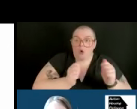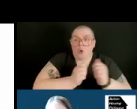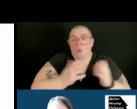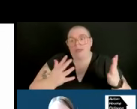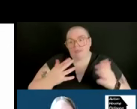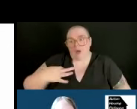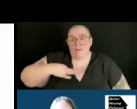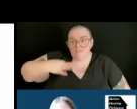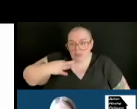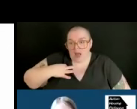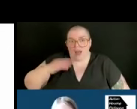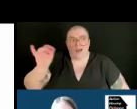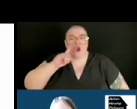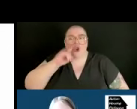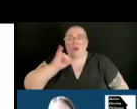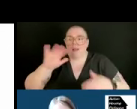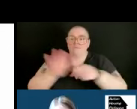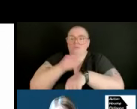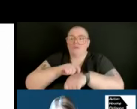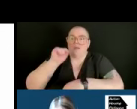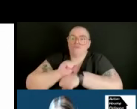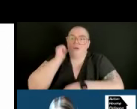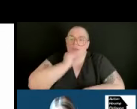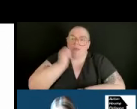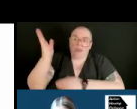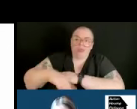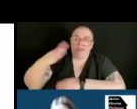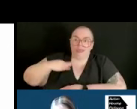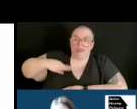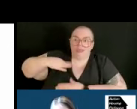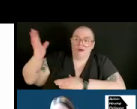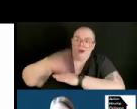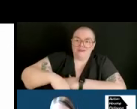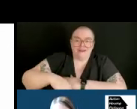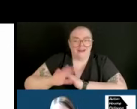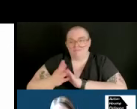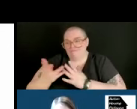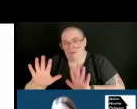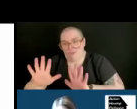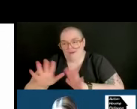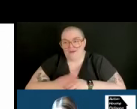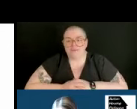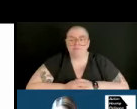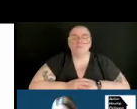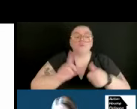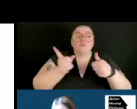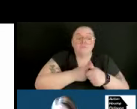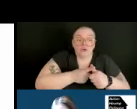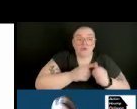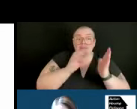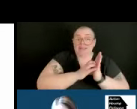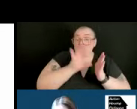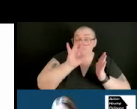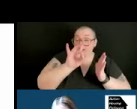a full-time job. And that list comprises first a Section 8 portable voucher.